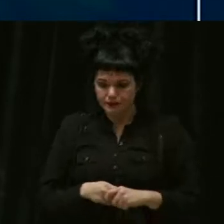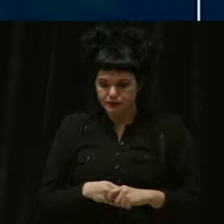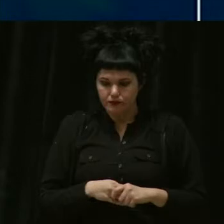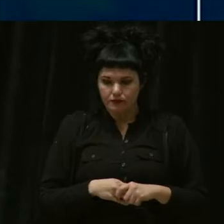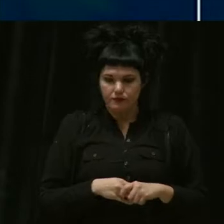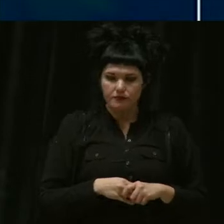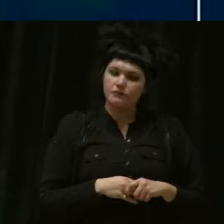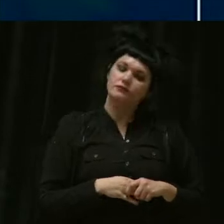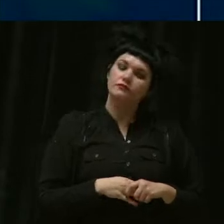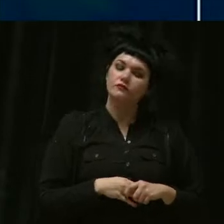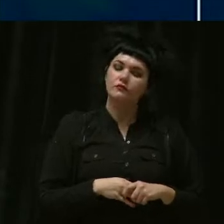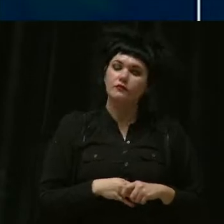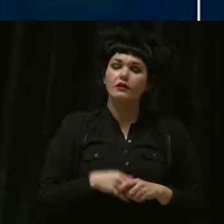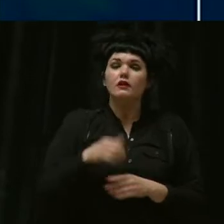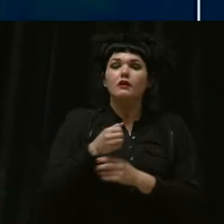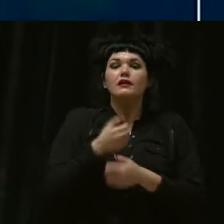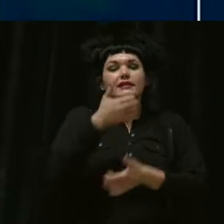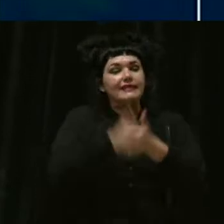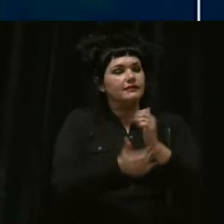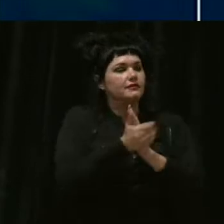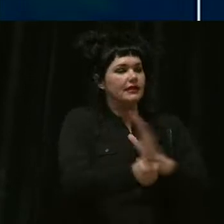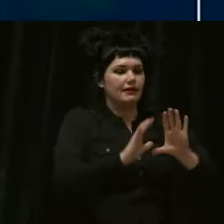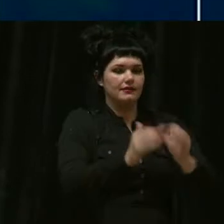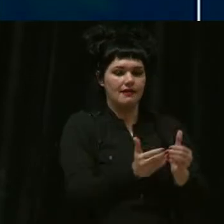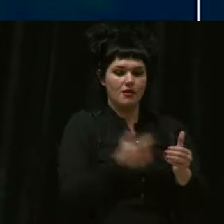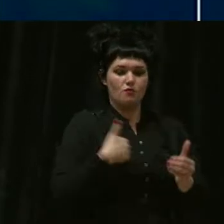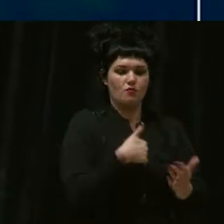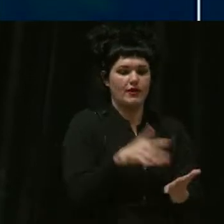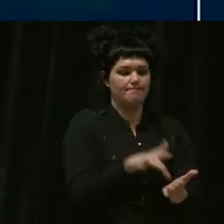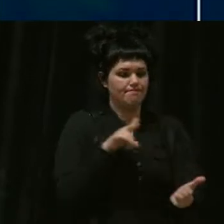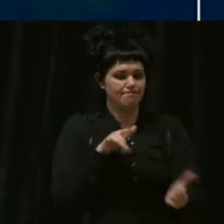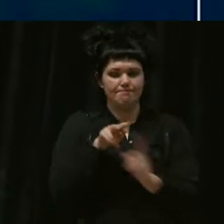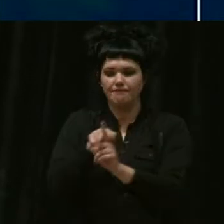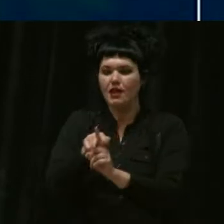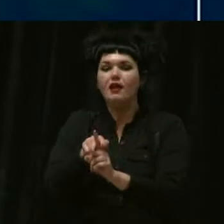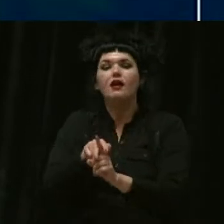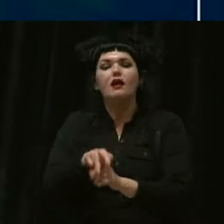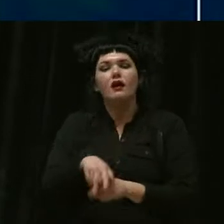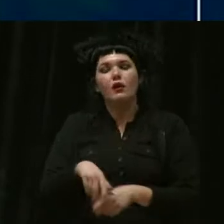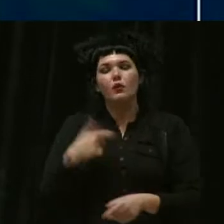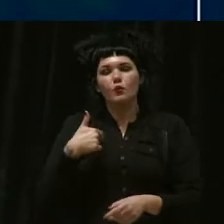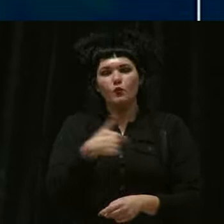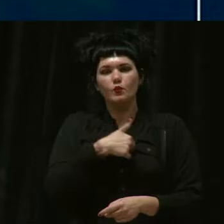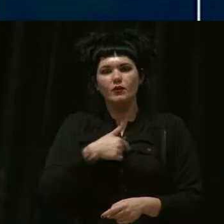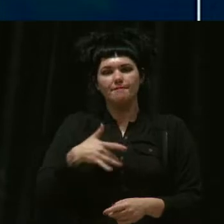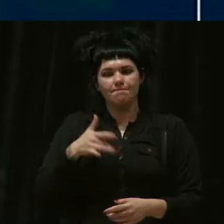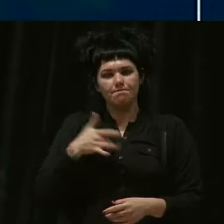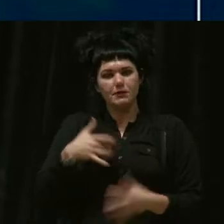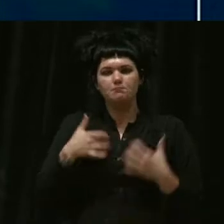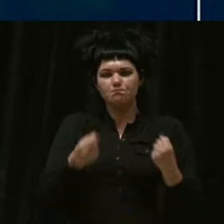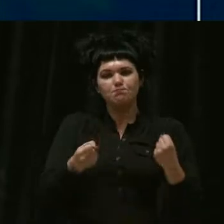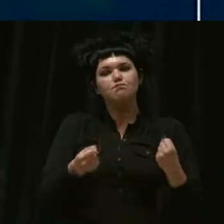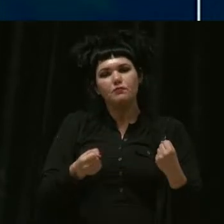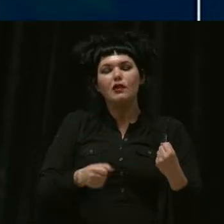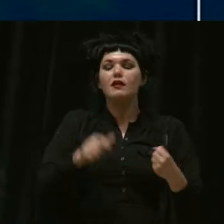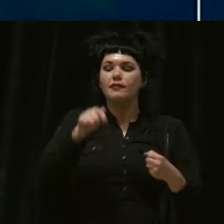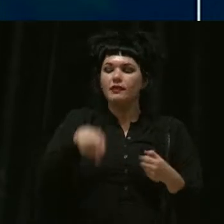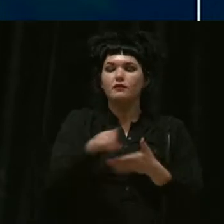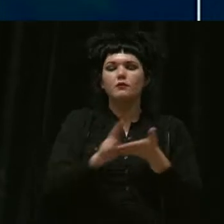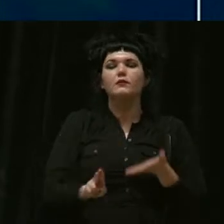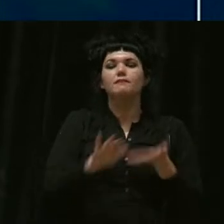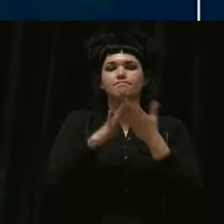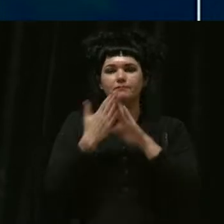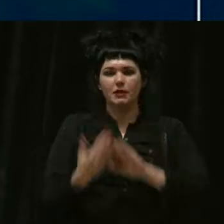In utilizing each of these skill sets or each of these tools, it is our belief that we can make this university more diverse,